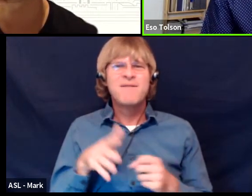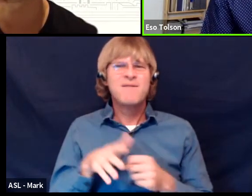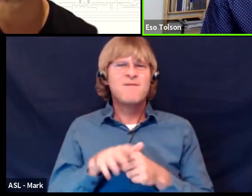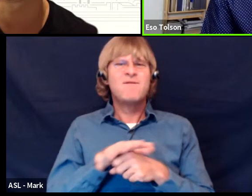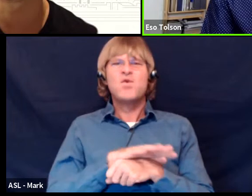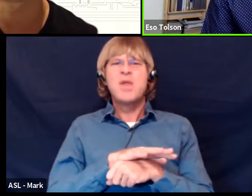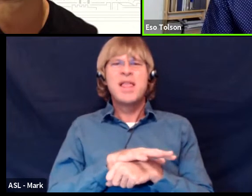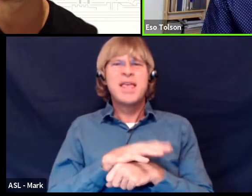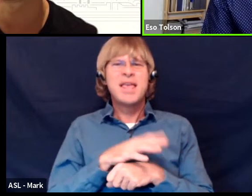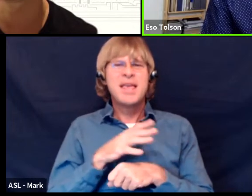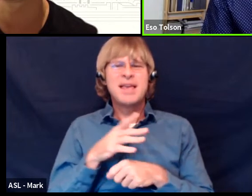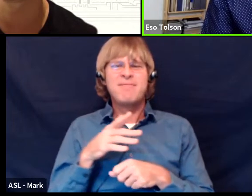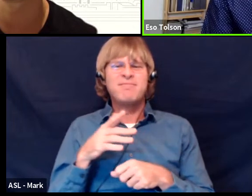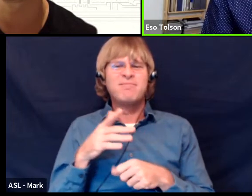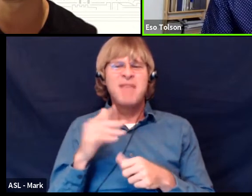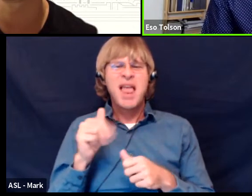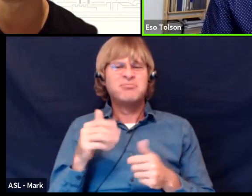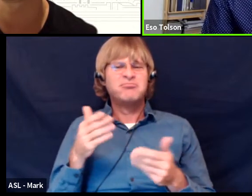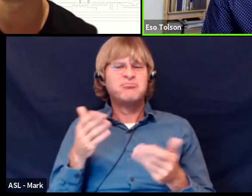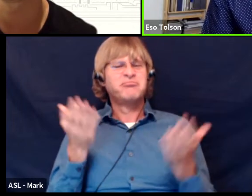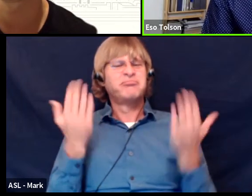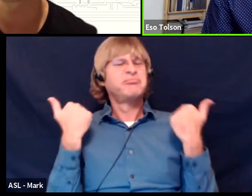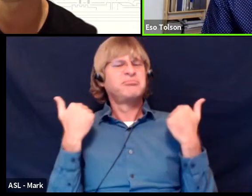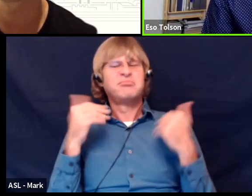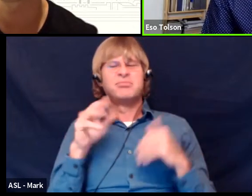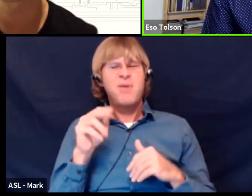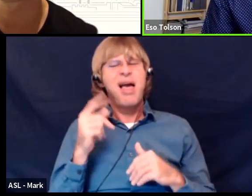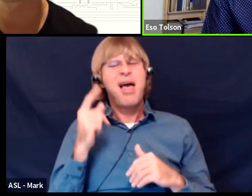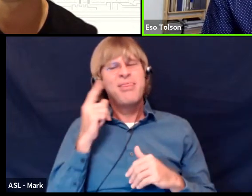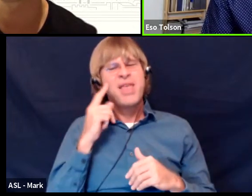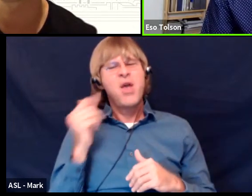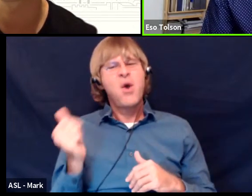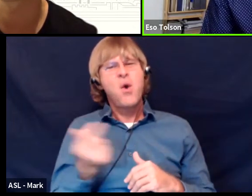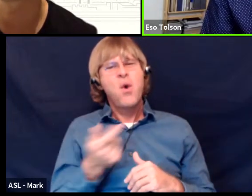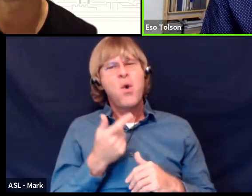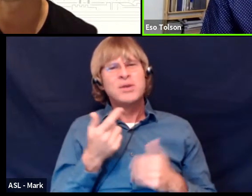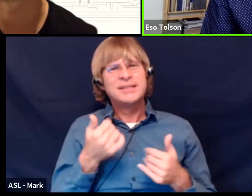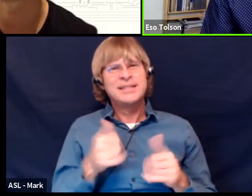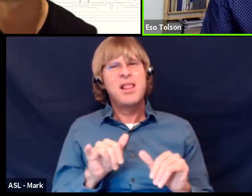fully get over. I think it's something that we